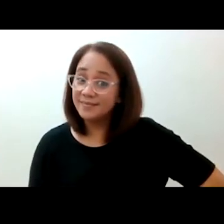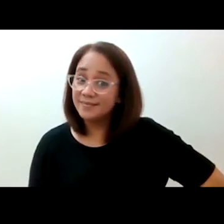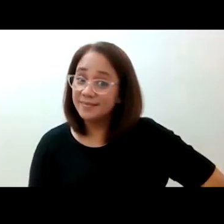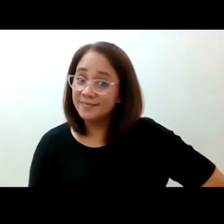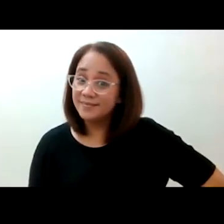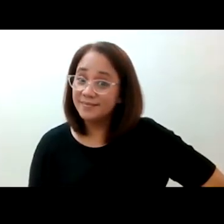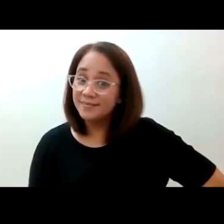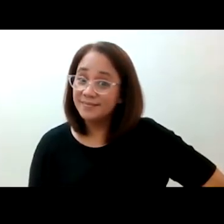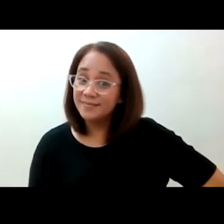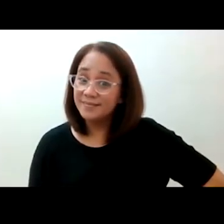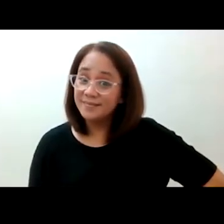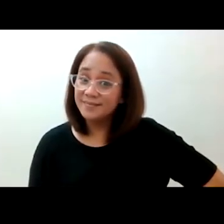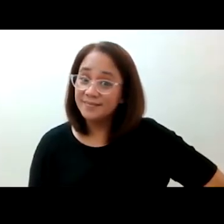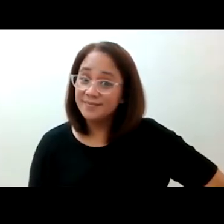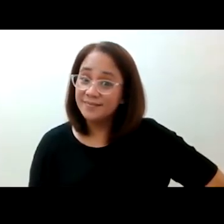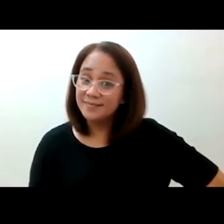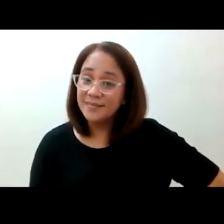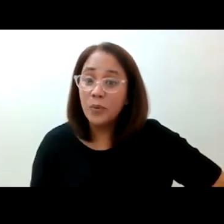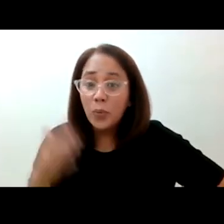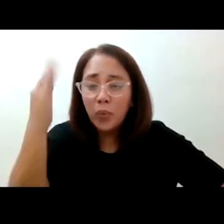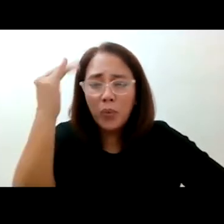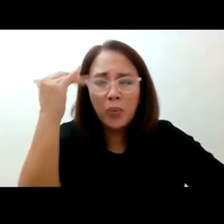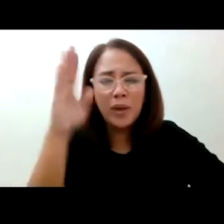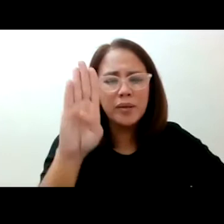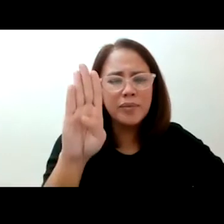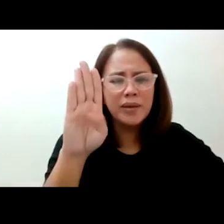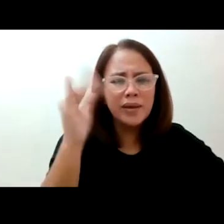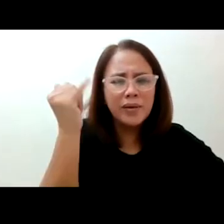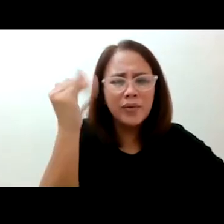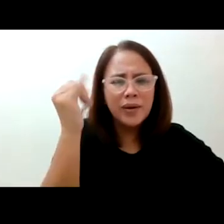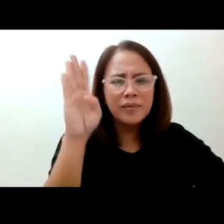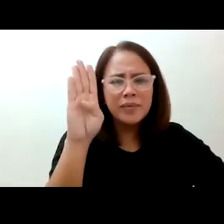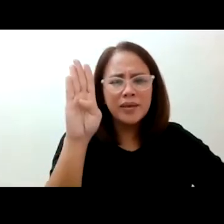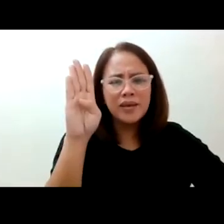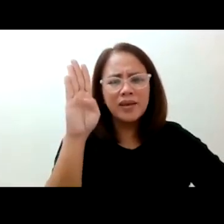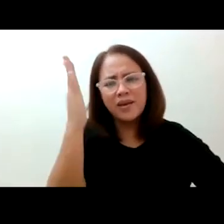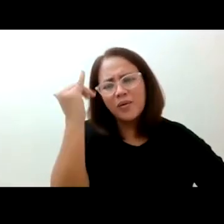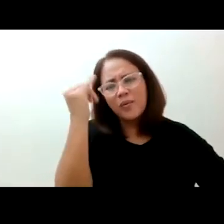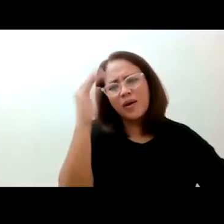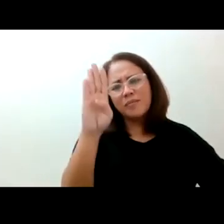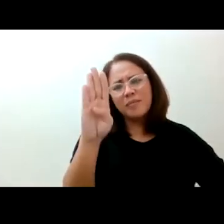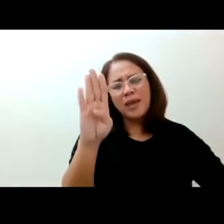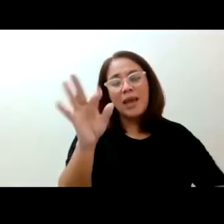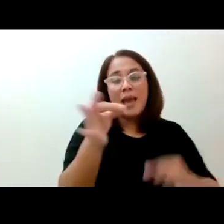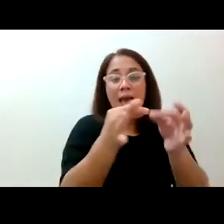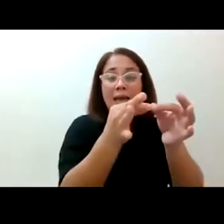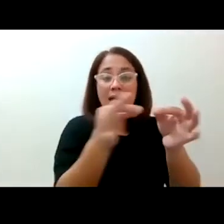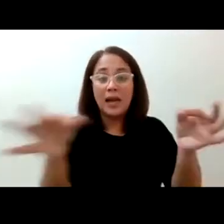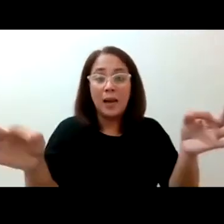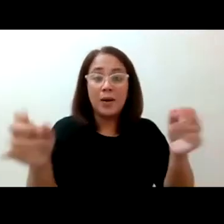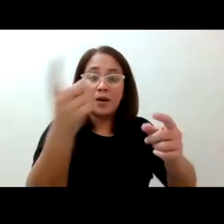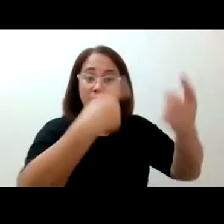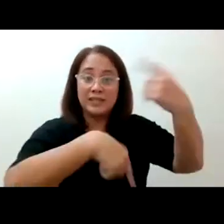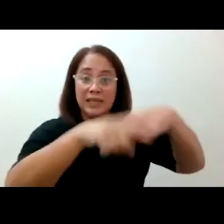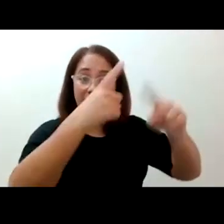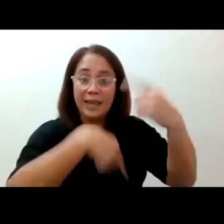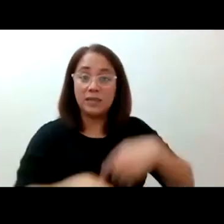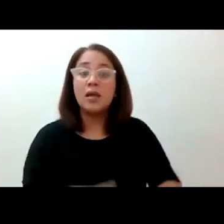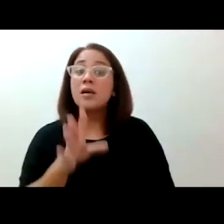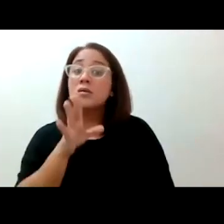And Everyone says B. that's because the grammar of signing and the grammar of speaking are